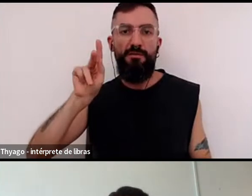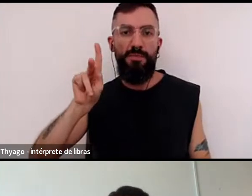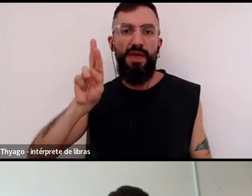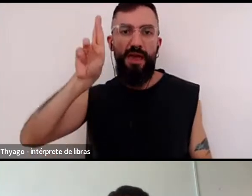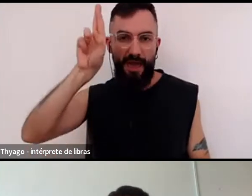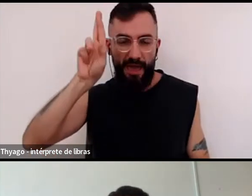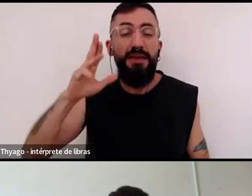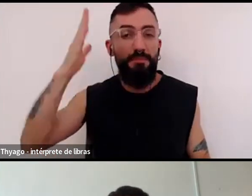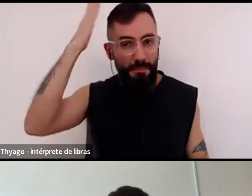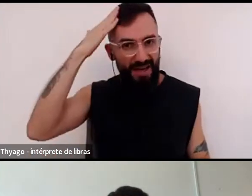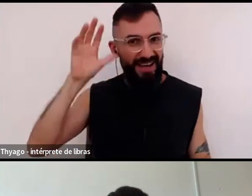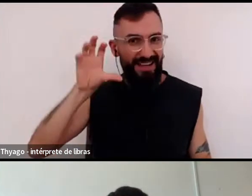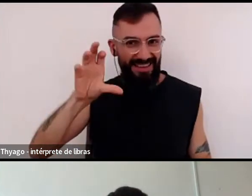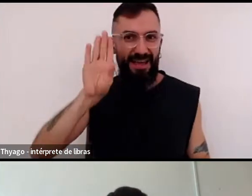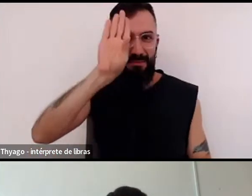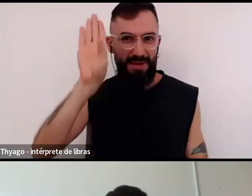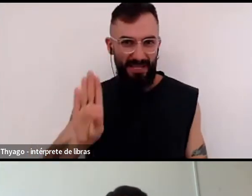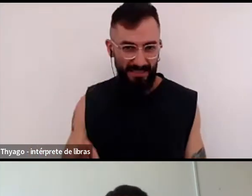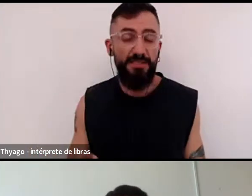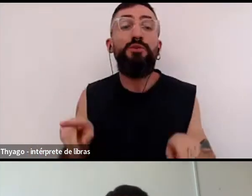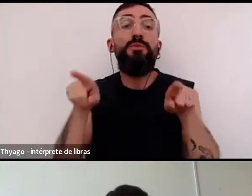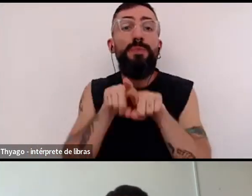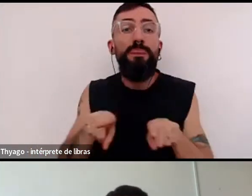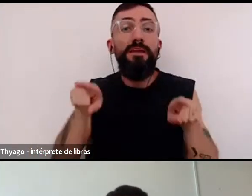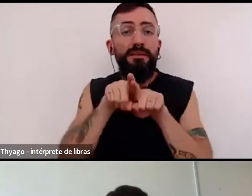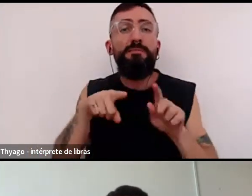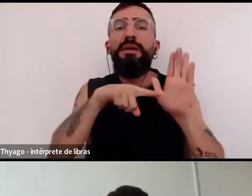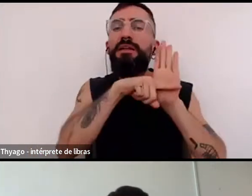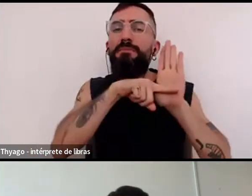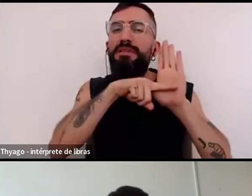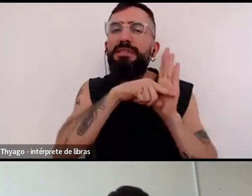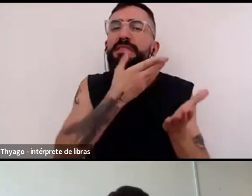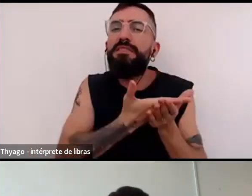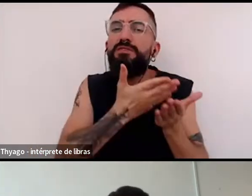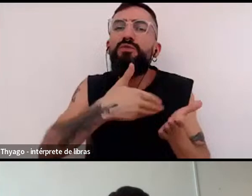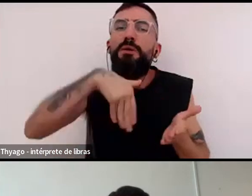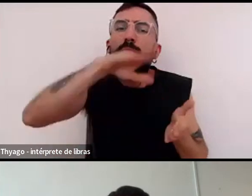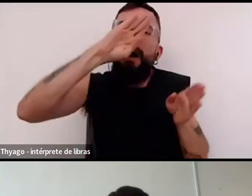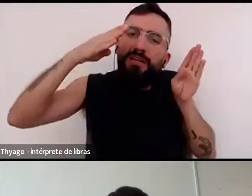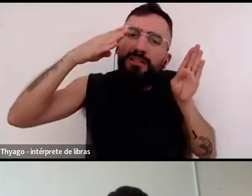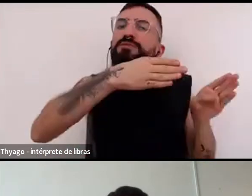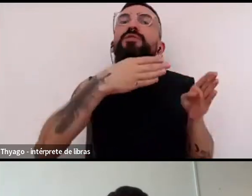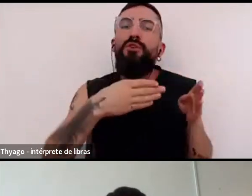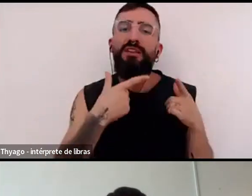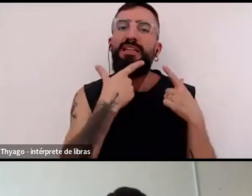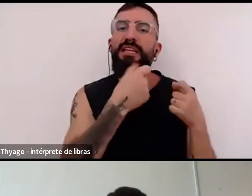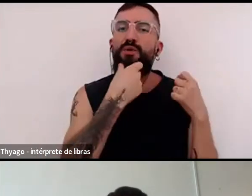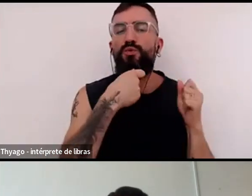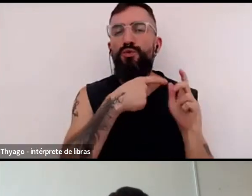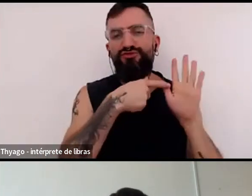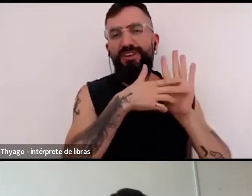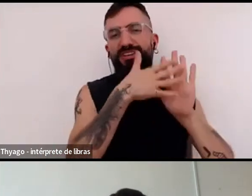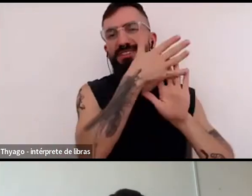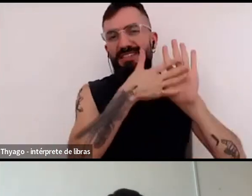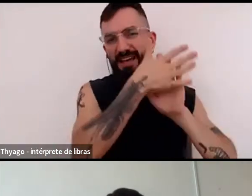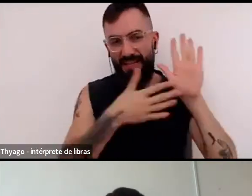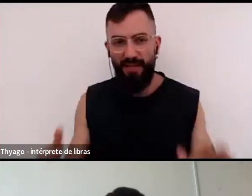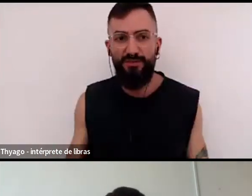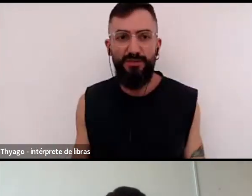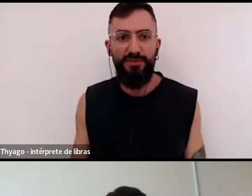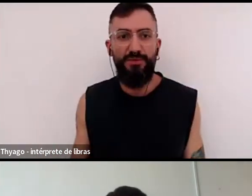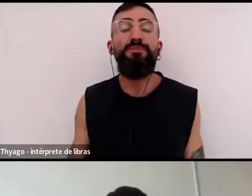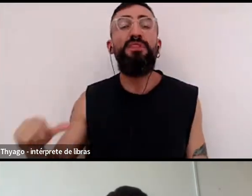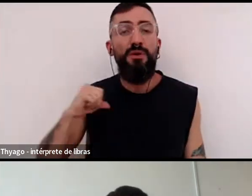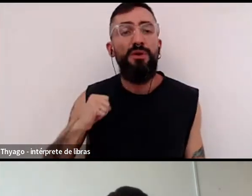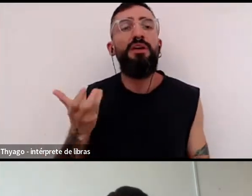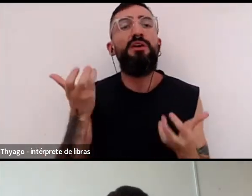and his research interest is sign language linguistics. And I would also like